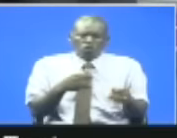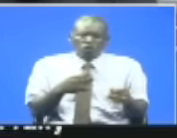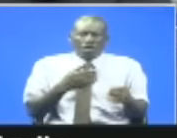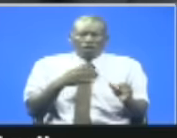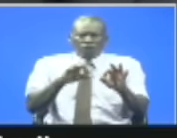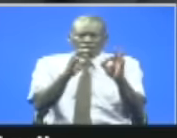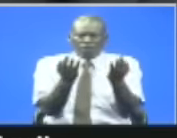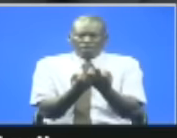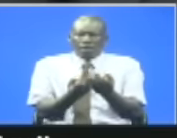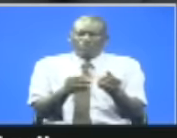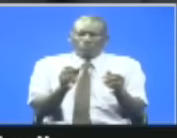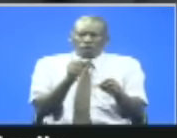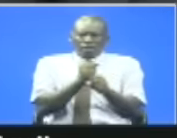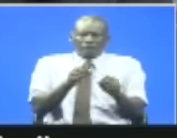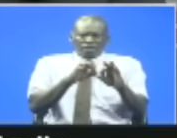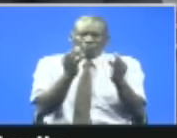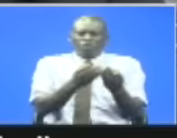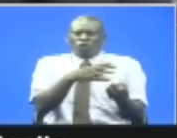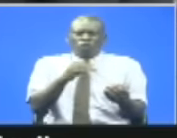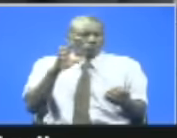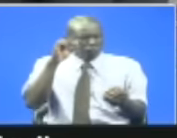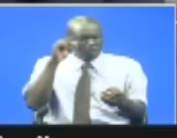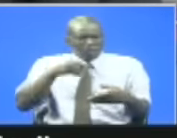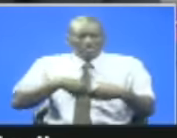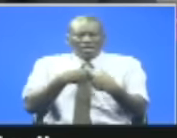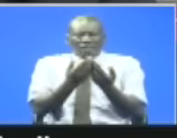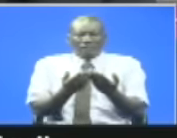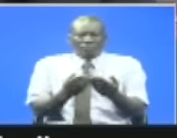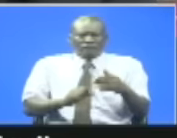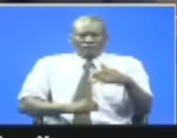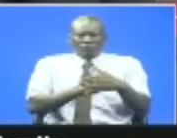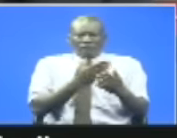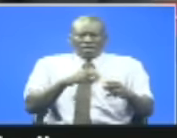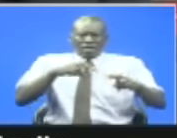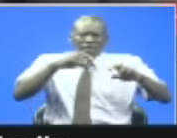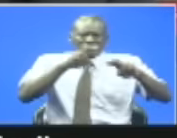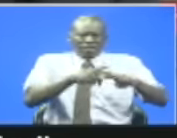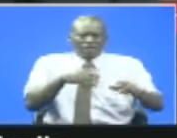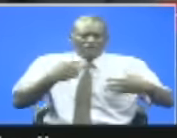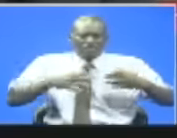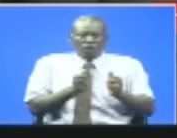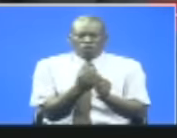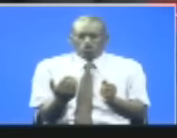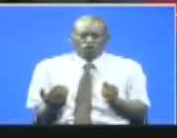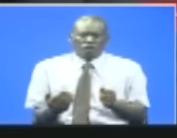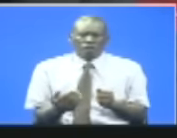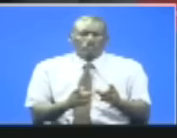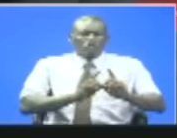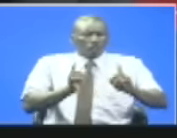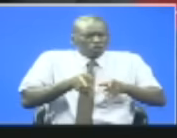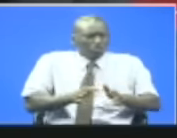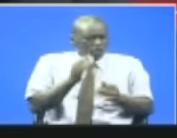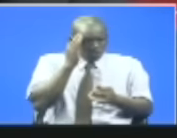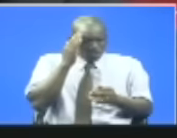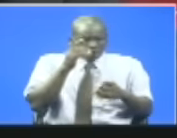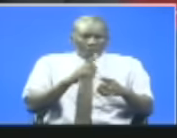to, you know, Mombasa and give them a treat and still sits there and play games with his children. He's not the way you think. But the